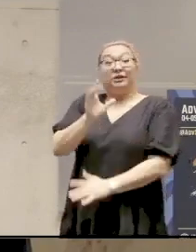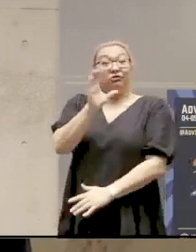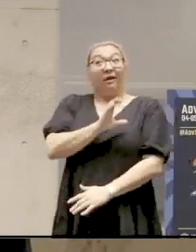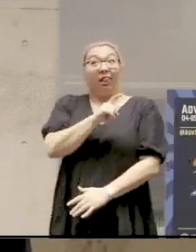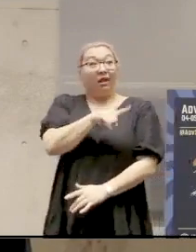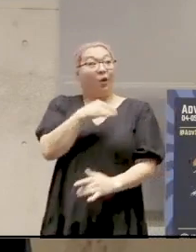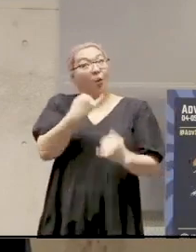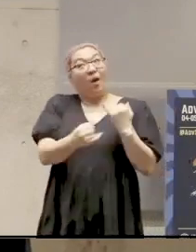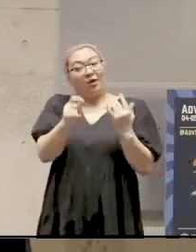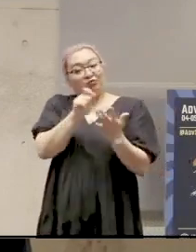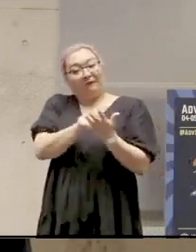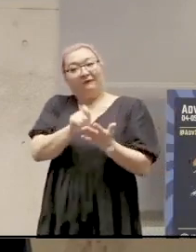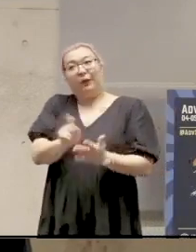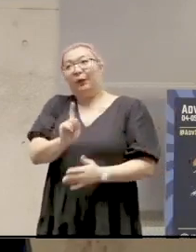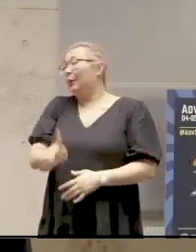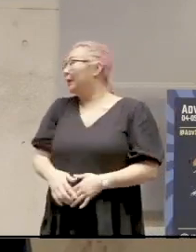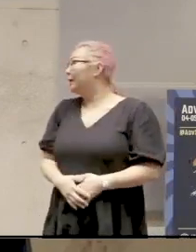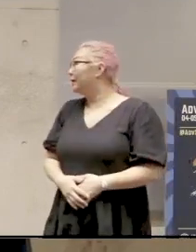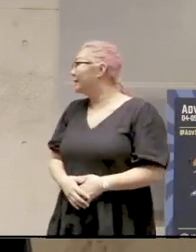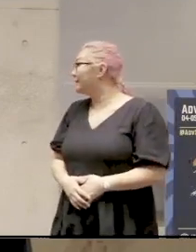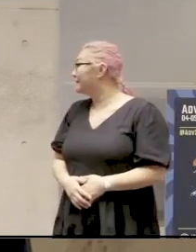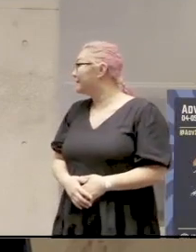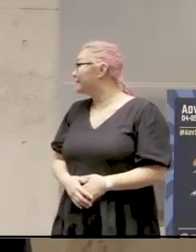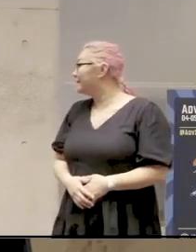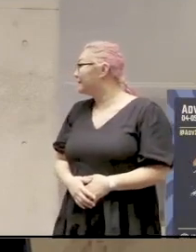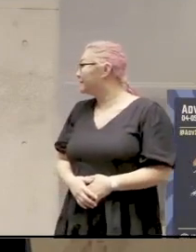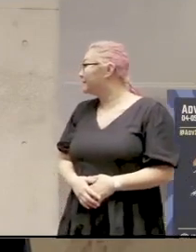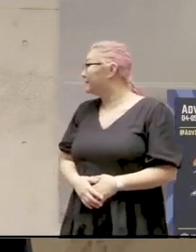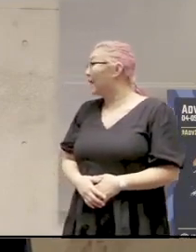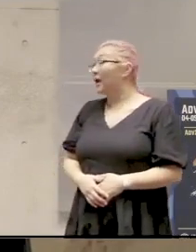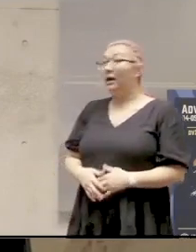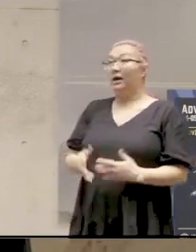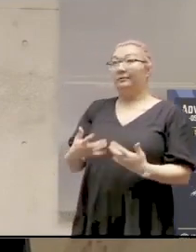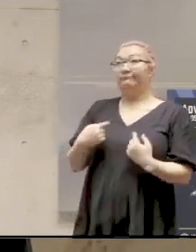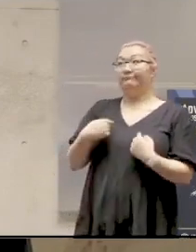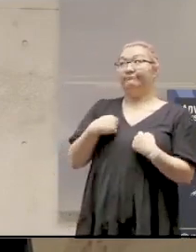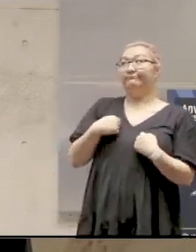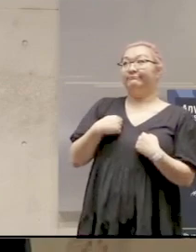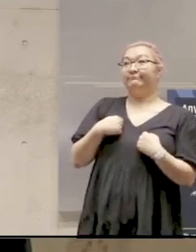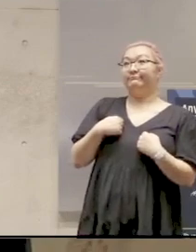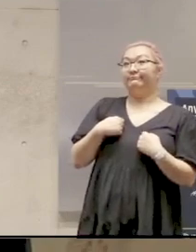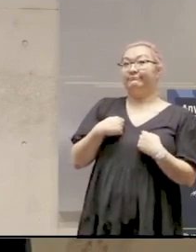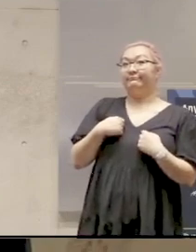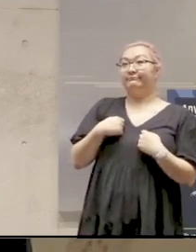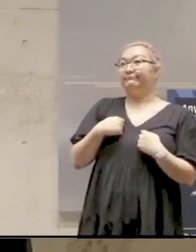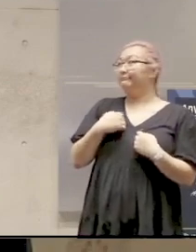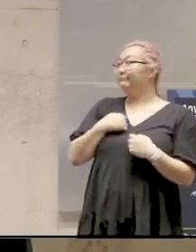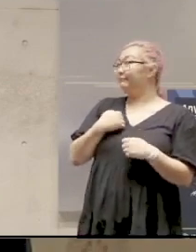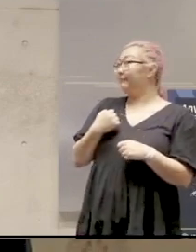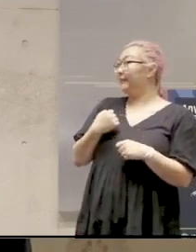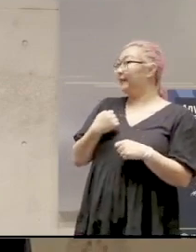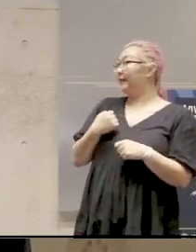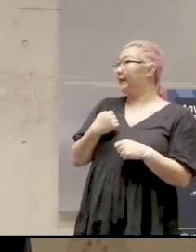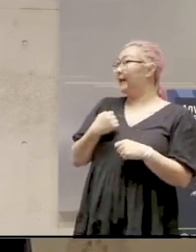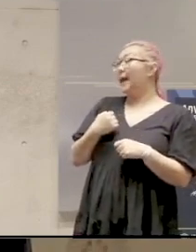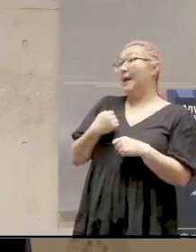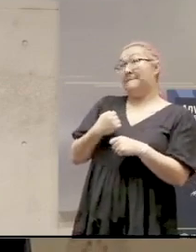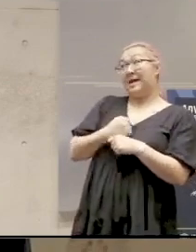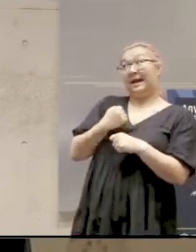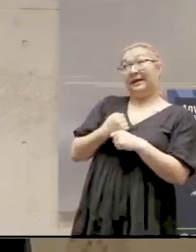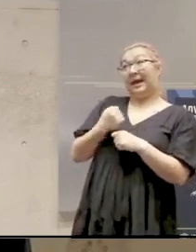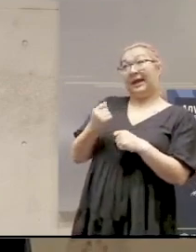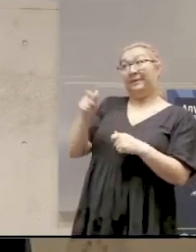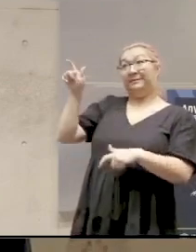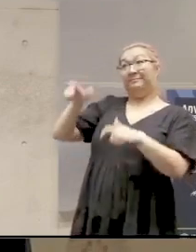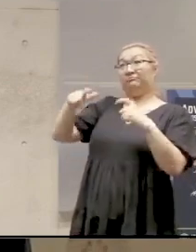review? So I don't have a ton of games that I've made. I have... It could be the worst review you've written. Have you ever written a review